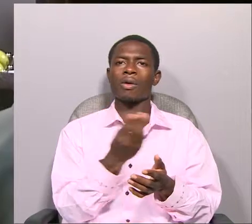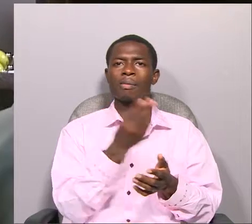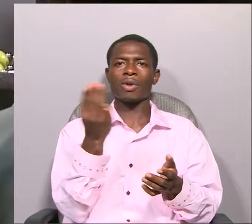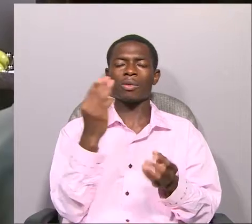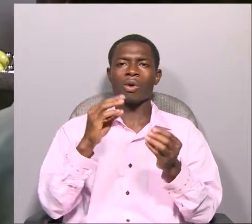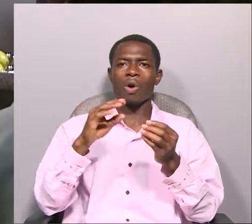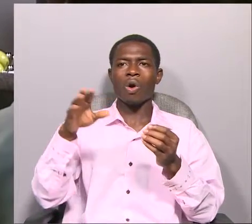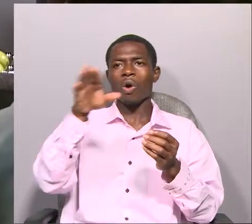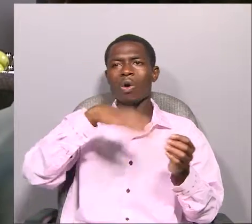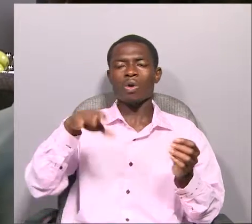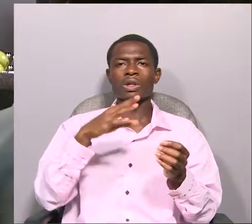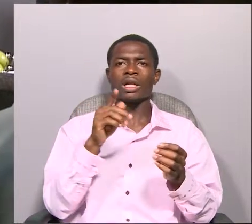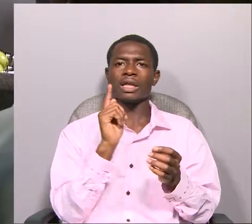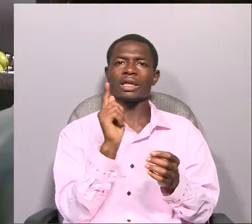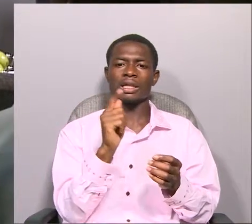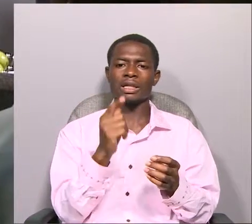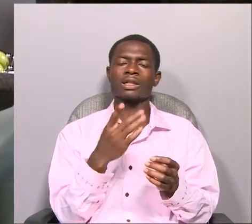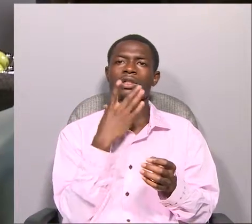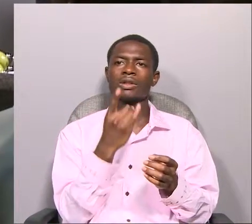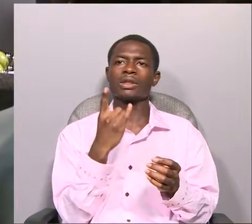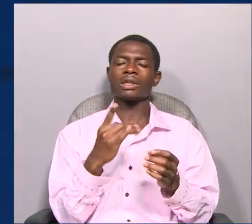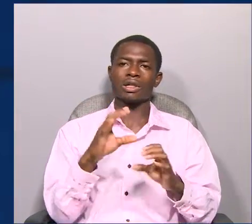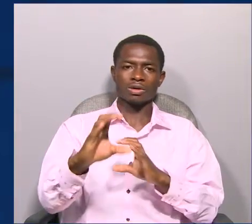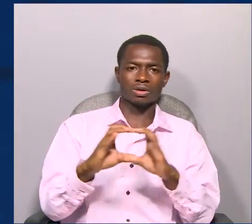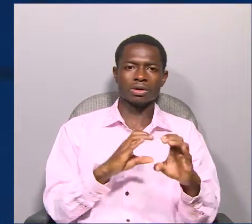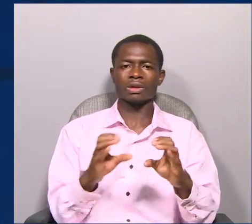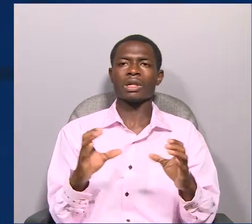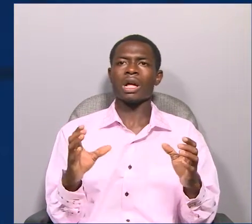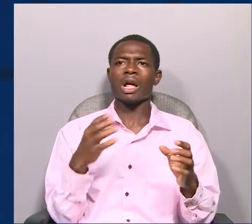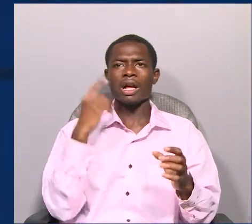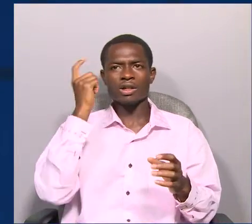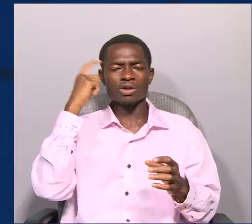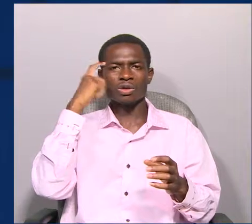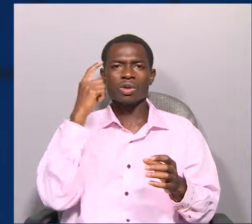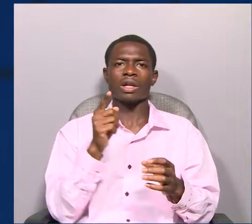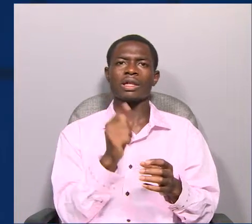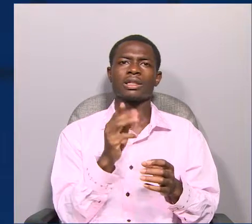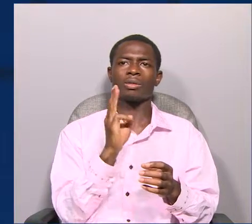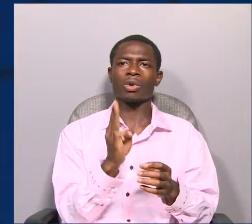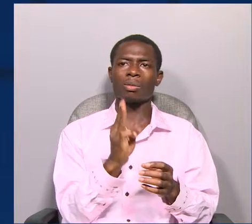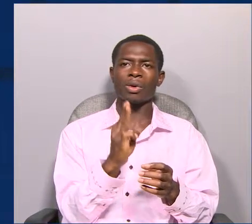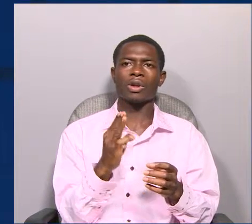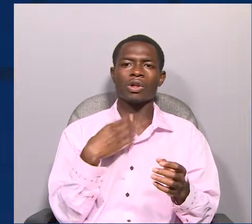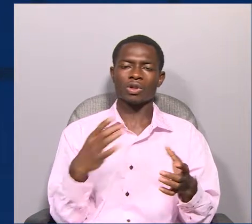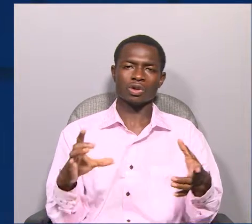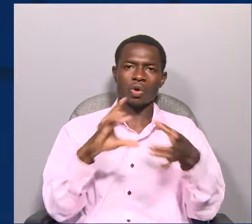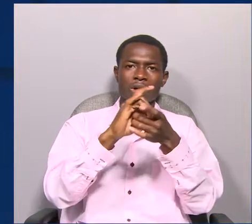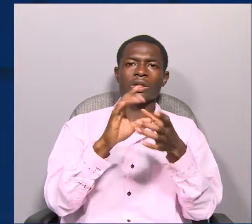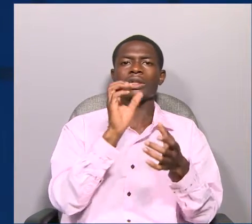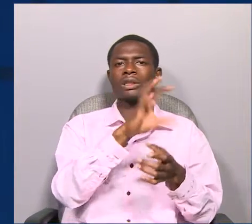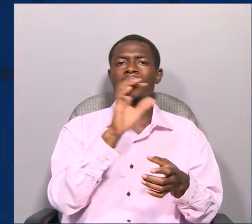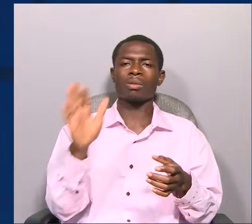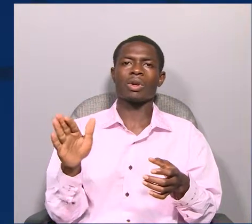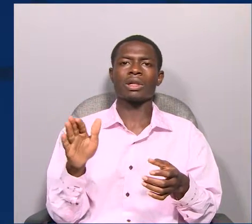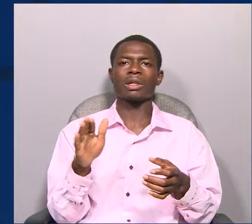the country that these youth councils are accessible to them? Because unfortunately, there is a perception out there that you must be connected to someone, you